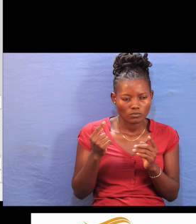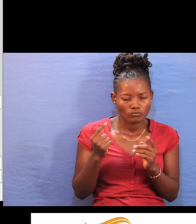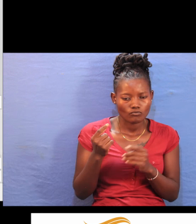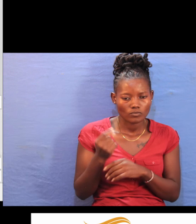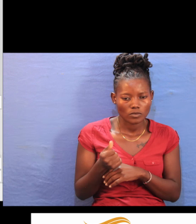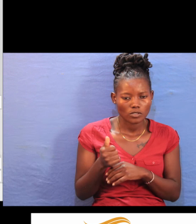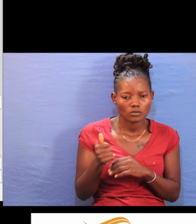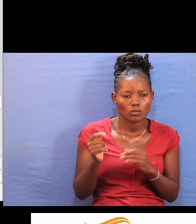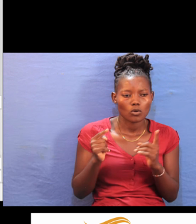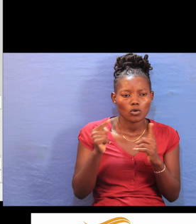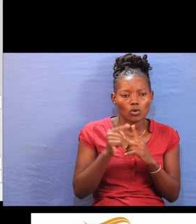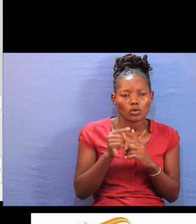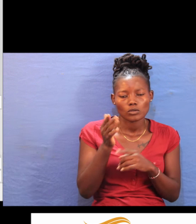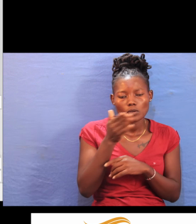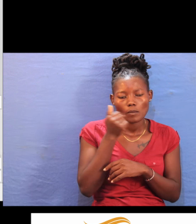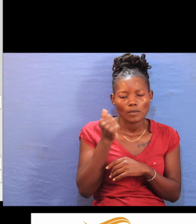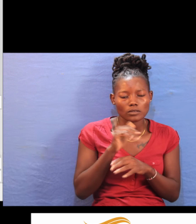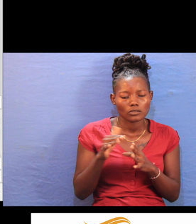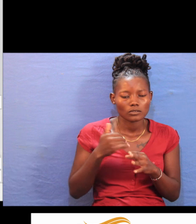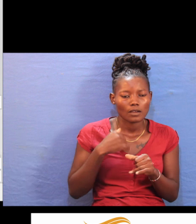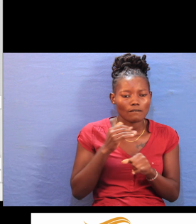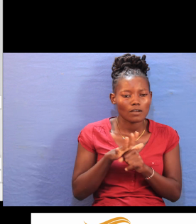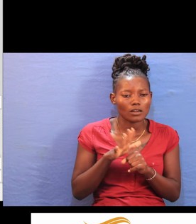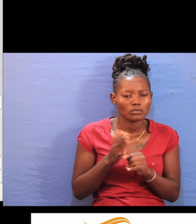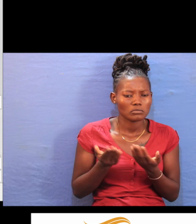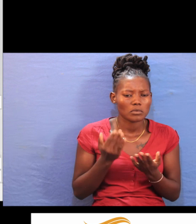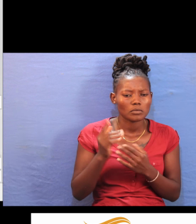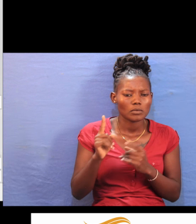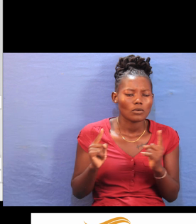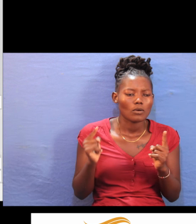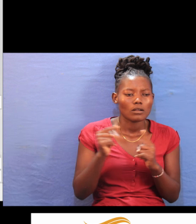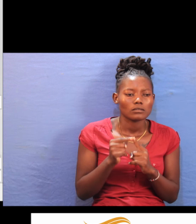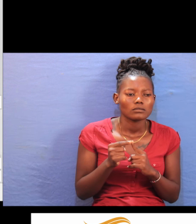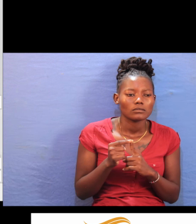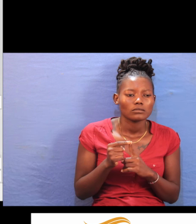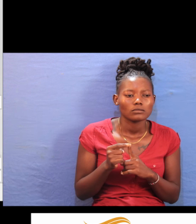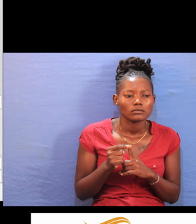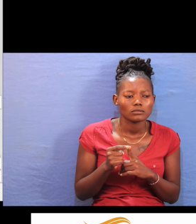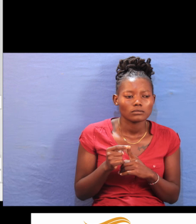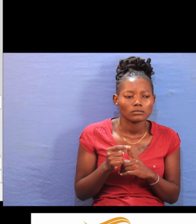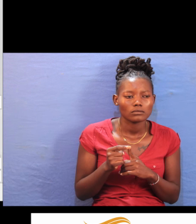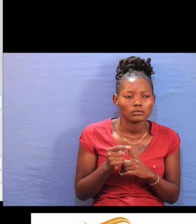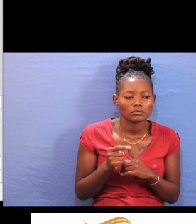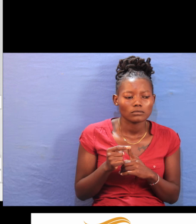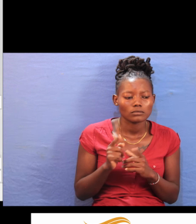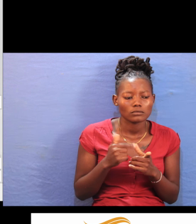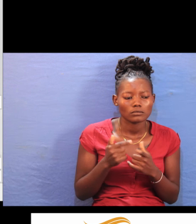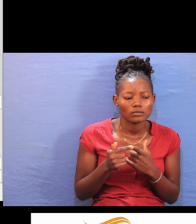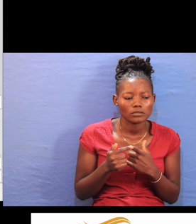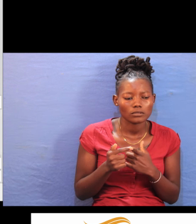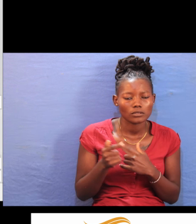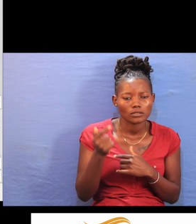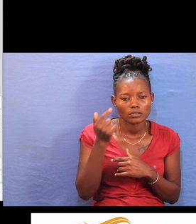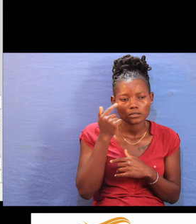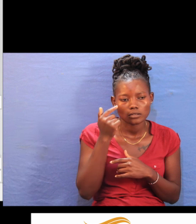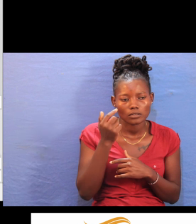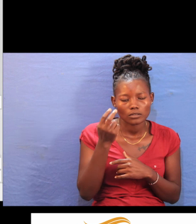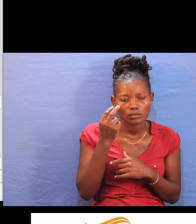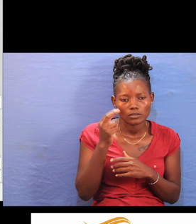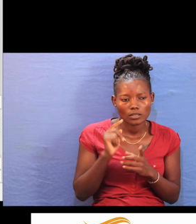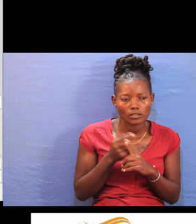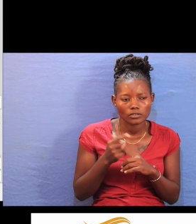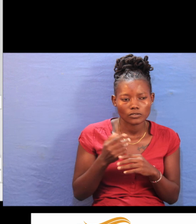team goals that we talk about, but if you're able to, it's nice to talk to individual athletes. Set one goal at first.